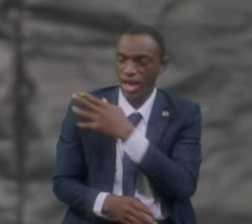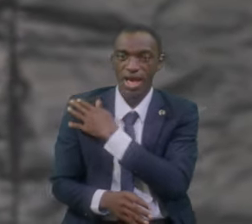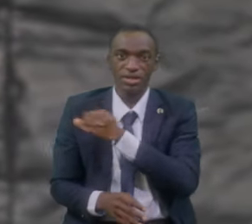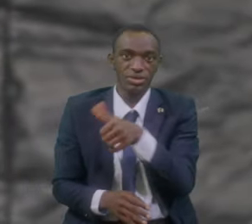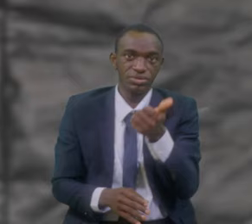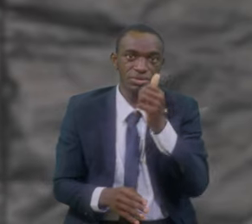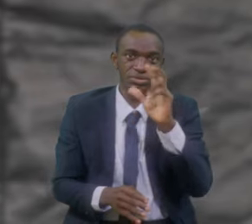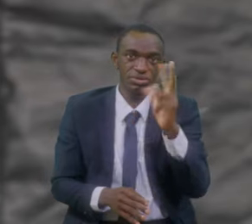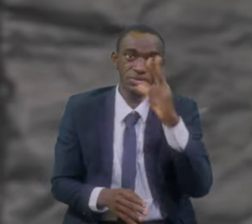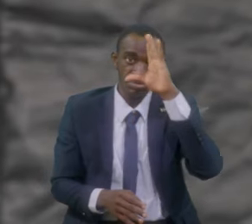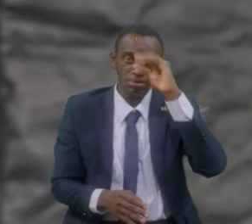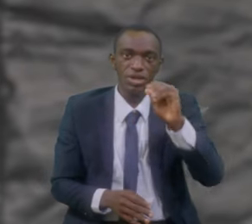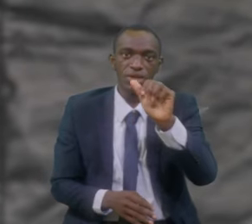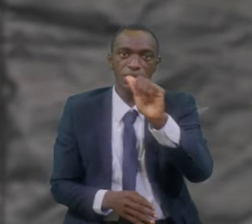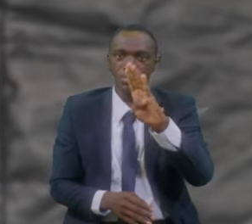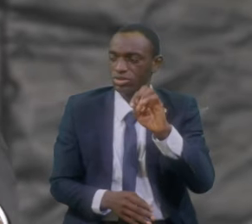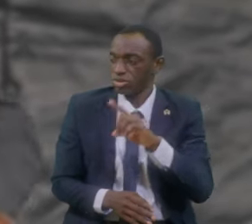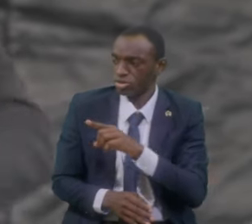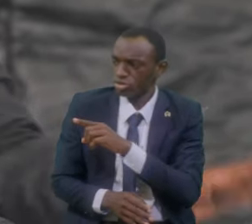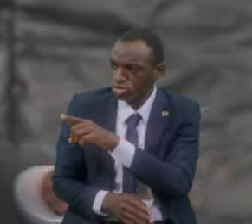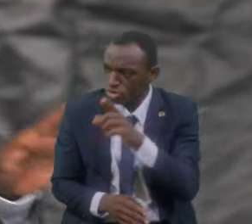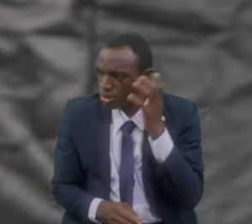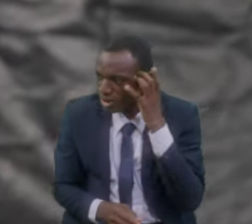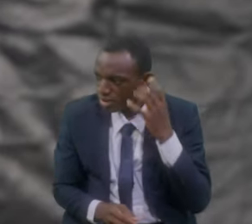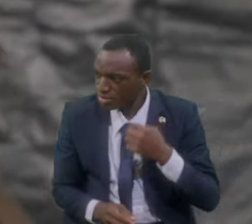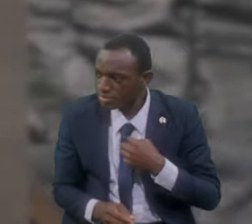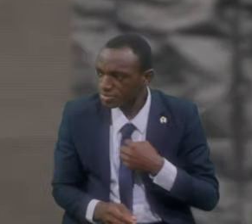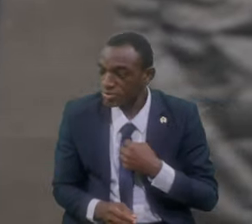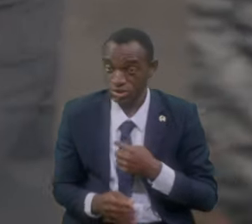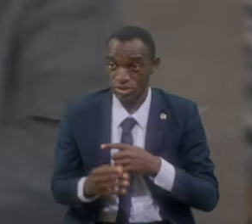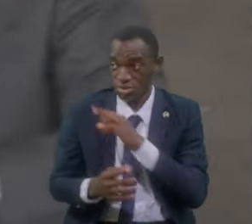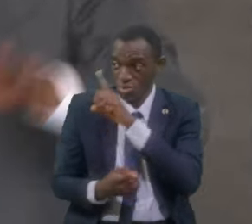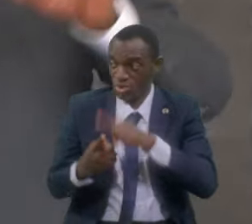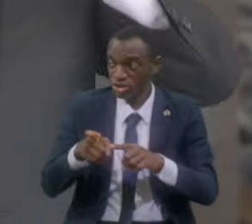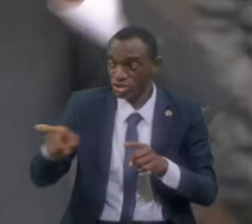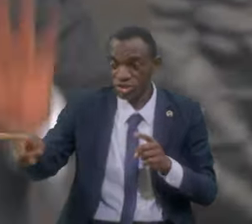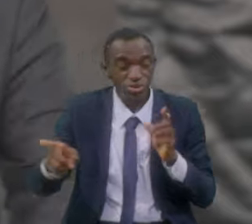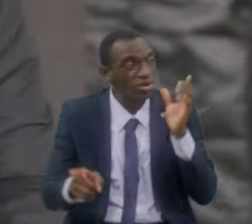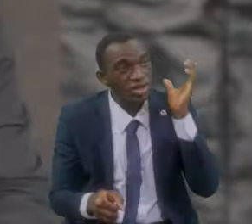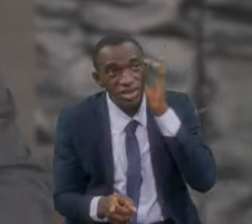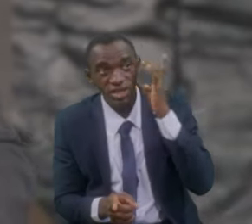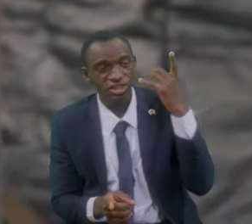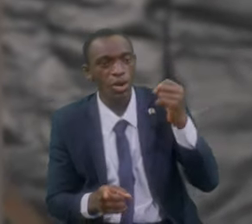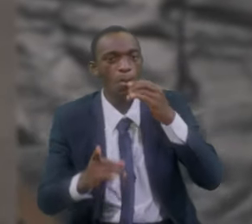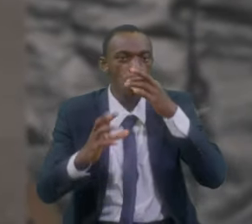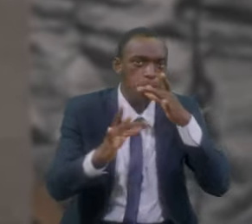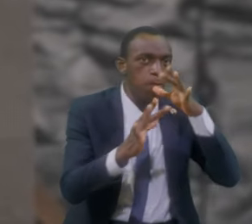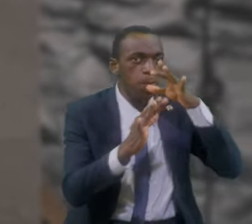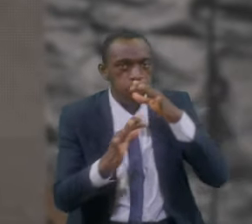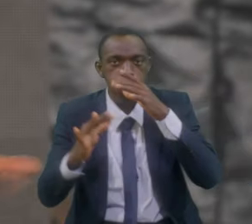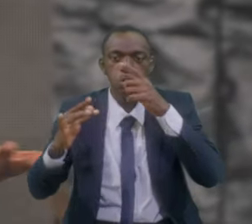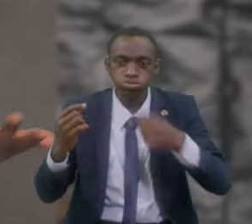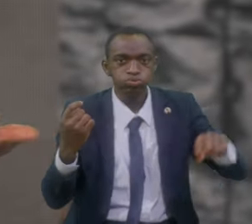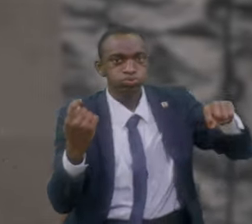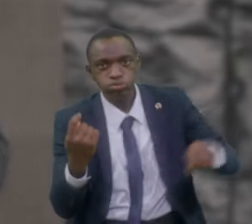the sound of the cornet and the sound of the flute, everybody bows